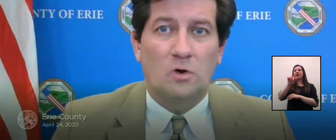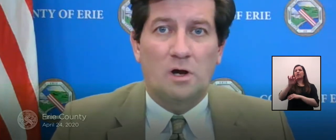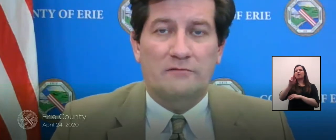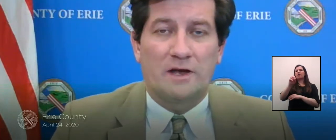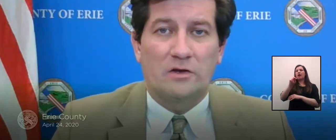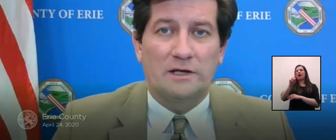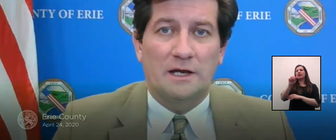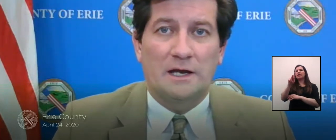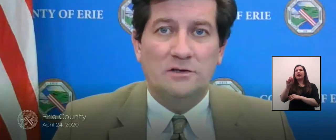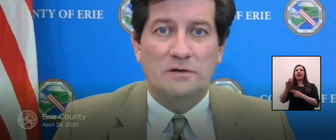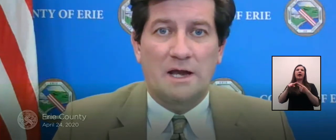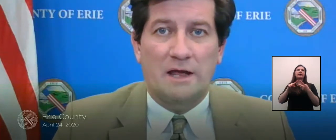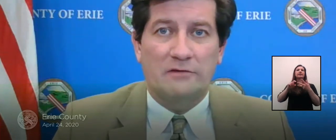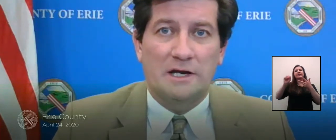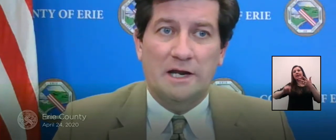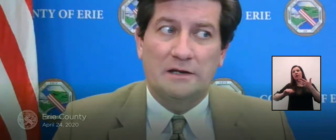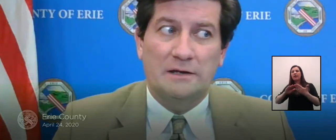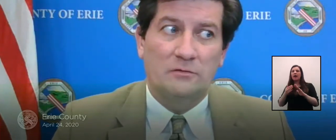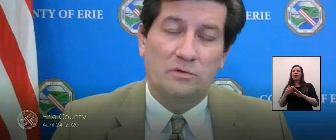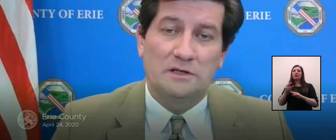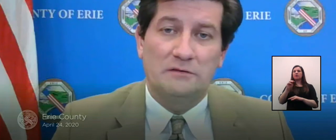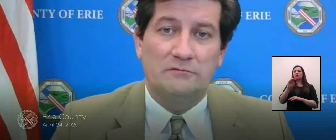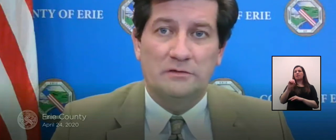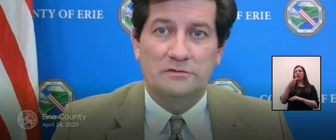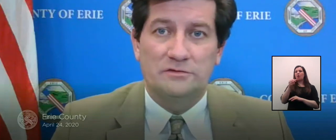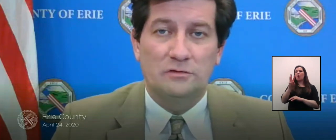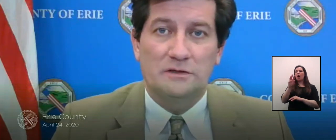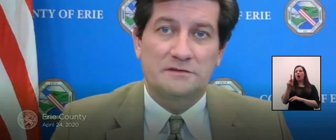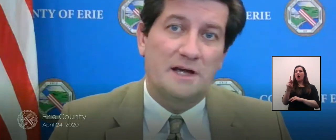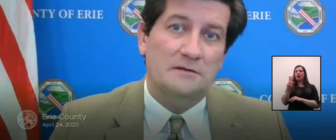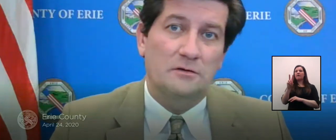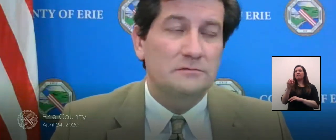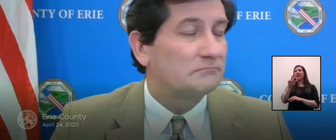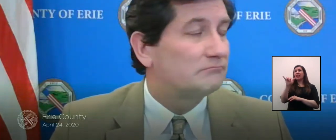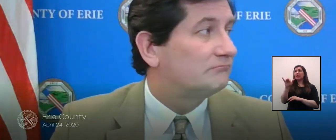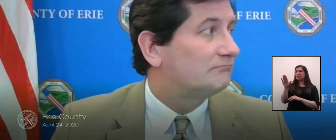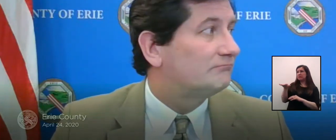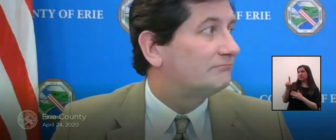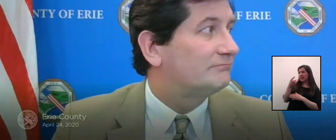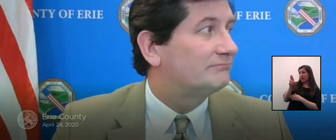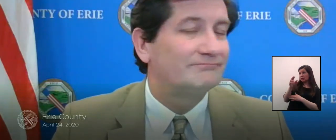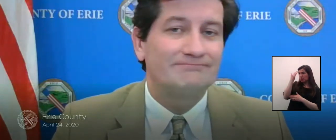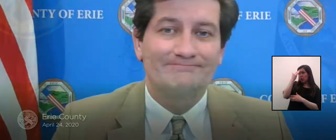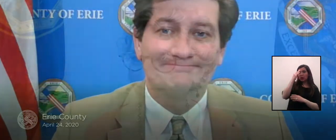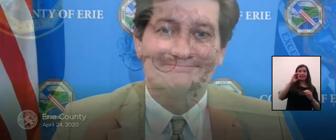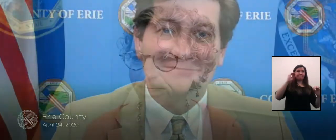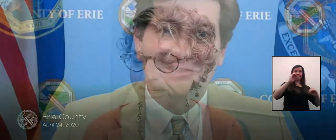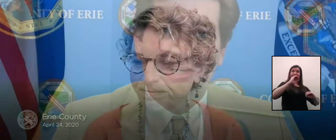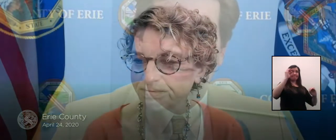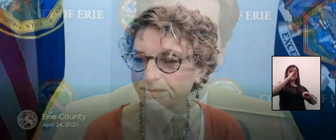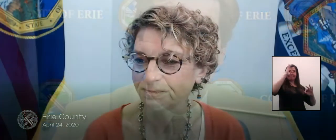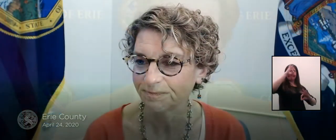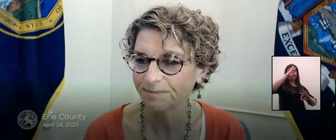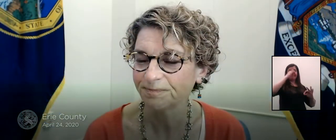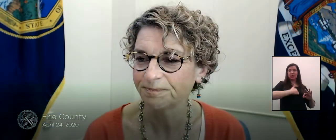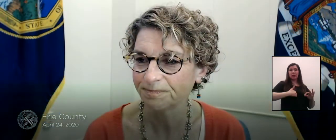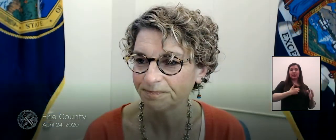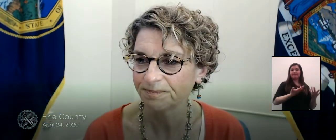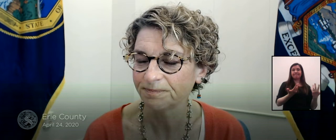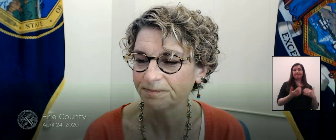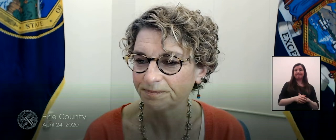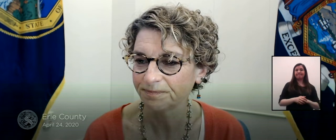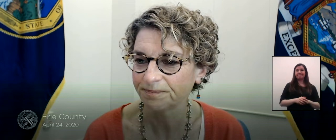the Mohawk Valley. I do not have it, and I don't believe others do, unless Doc knows. Nope. Sorry, Ethan.